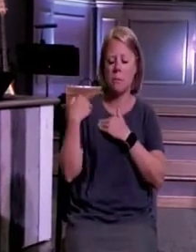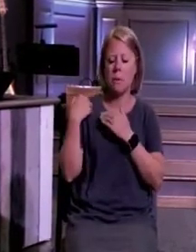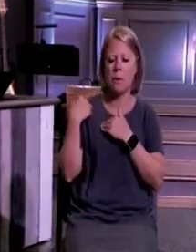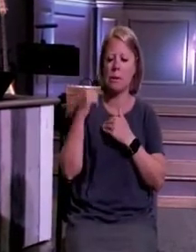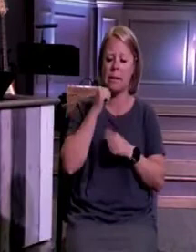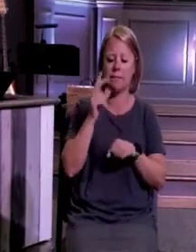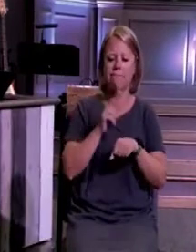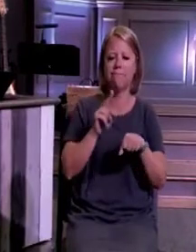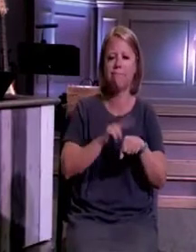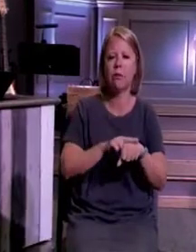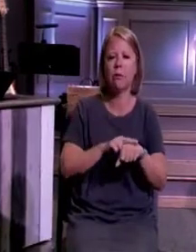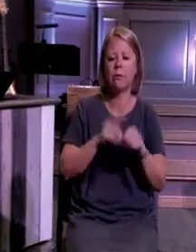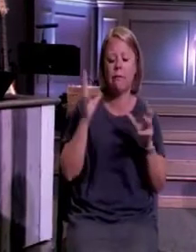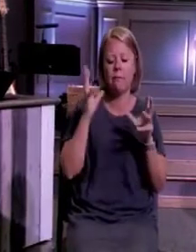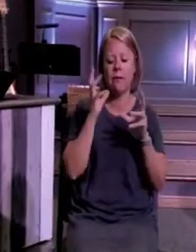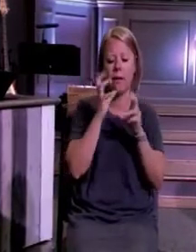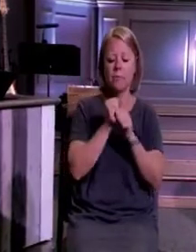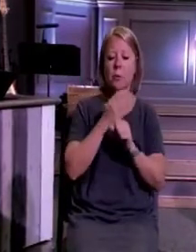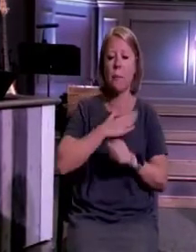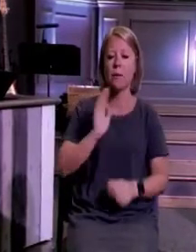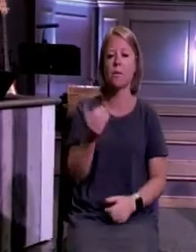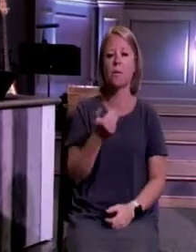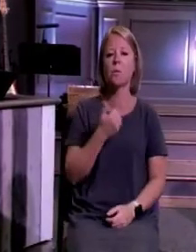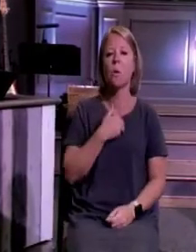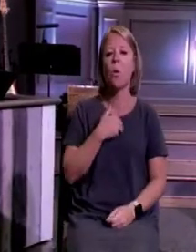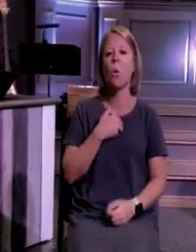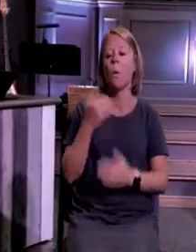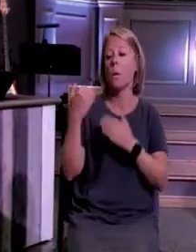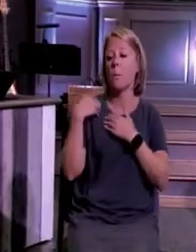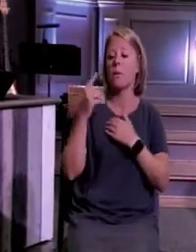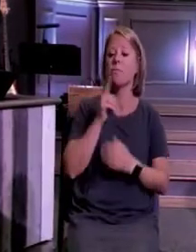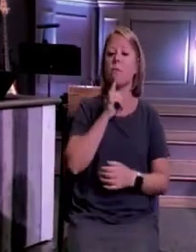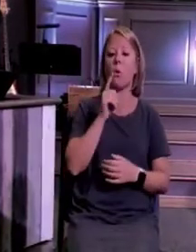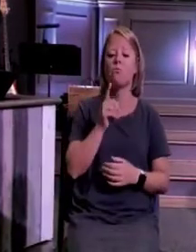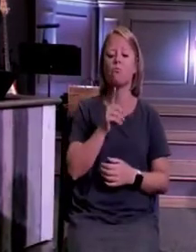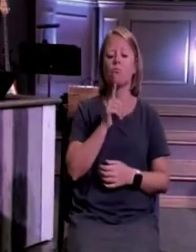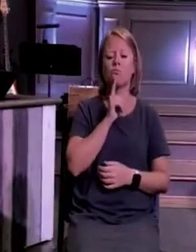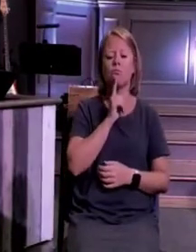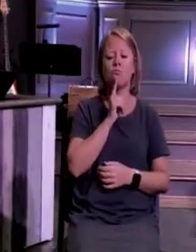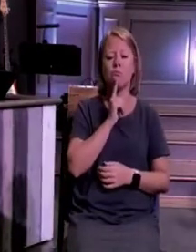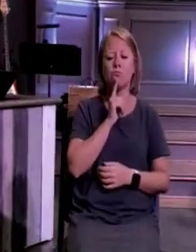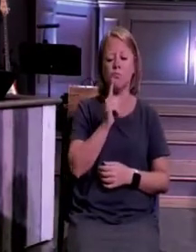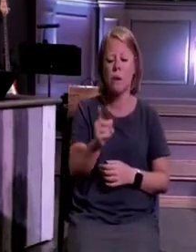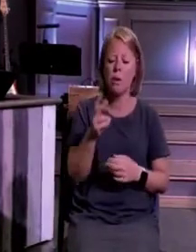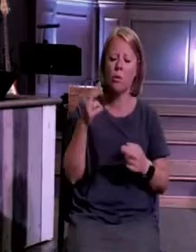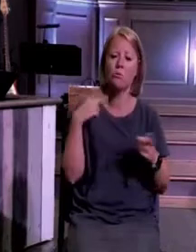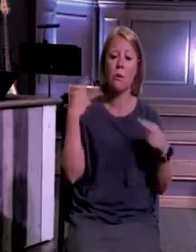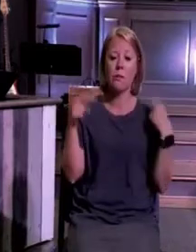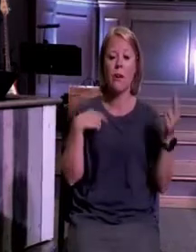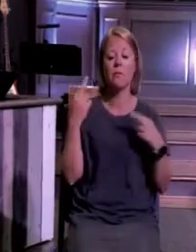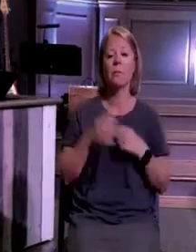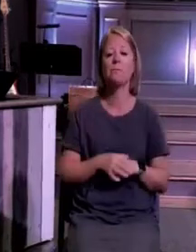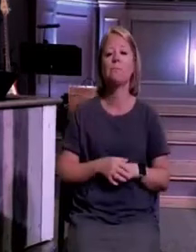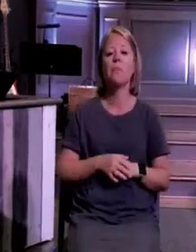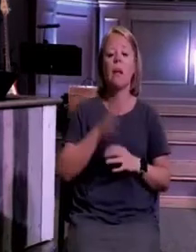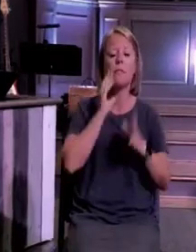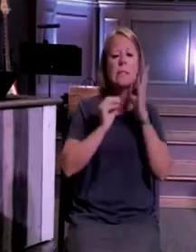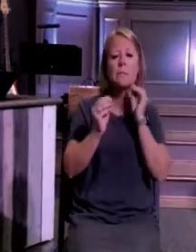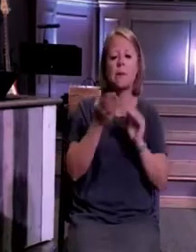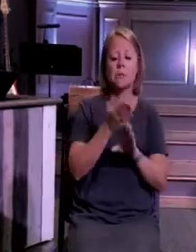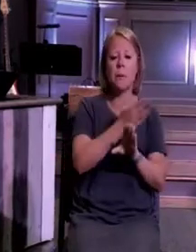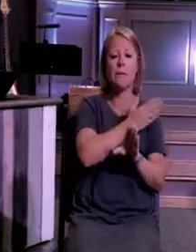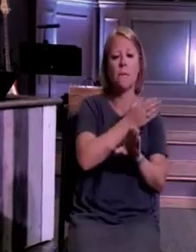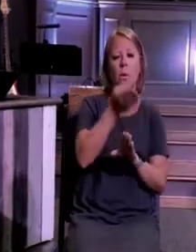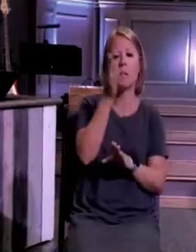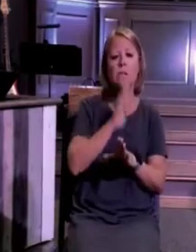captures my soul. The burden for a real revival Yes, I've experienced before as God began